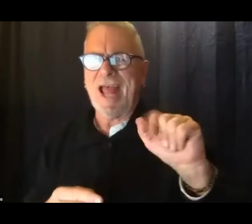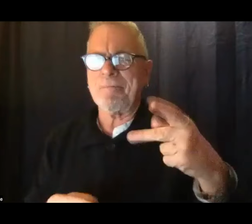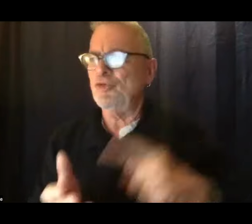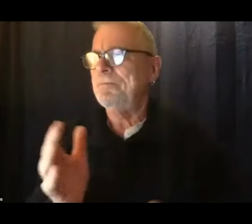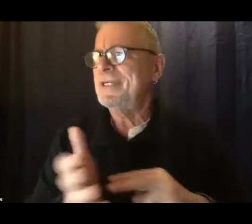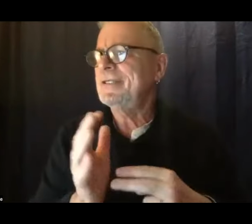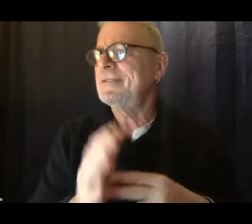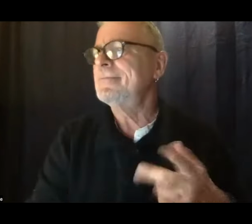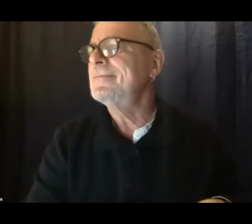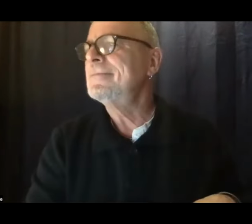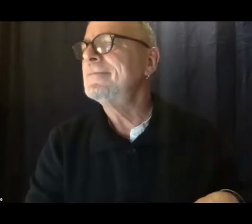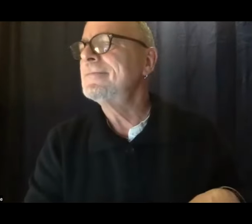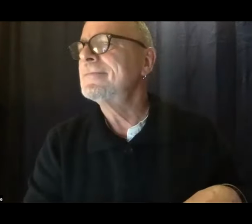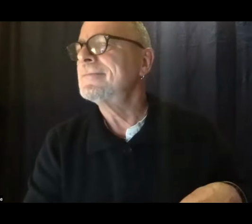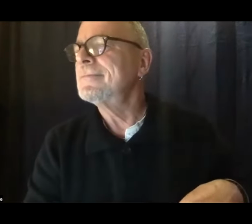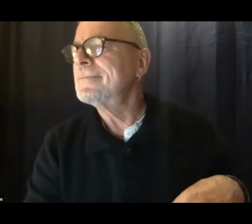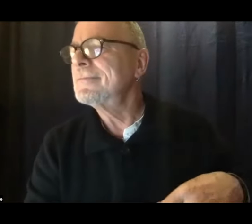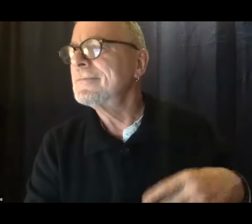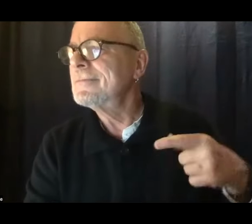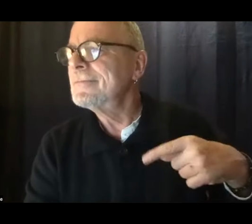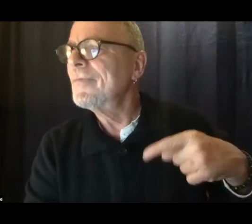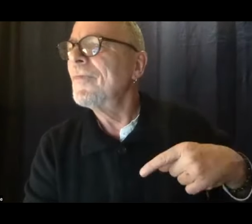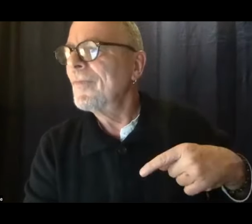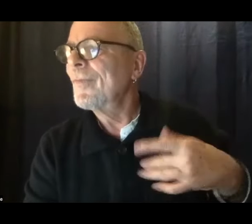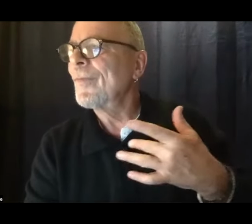So when you finger spell your name, can you,